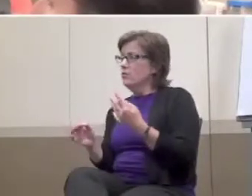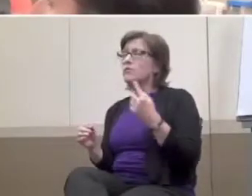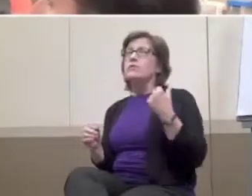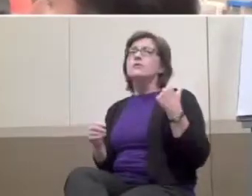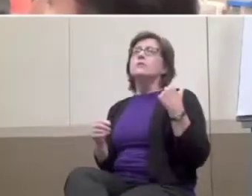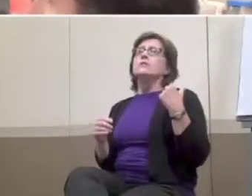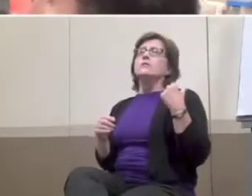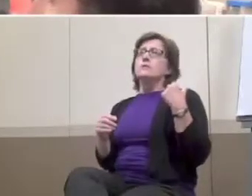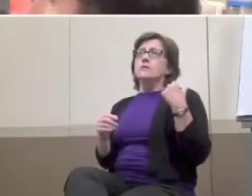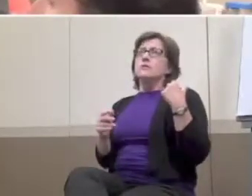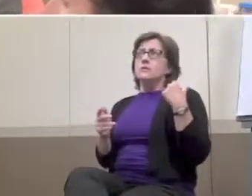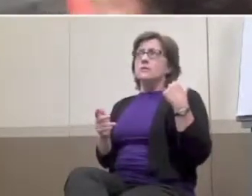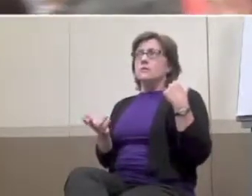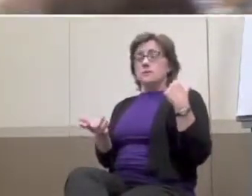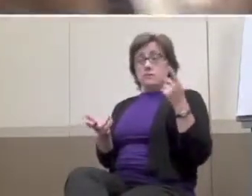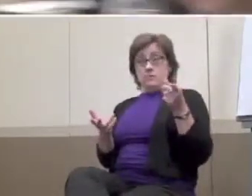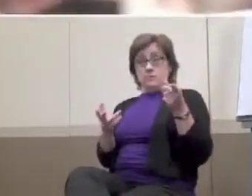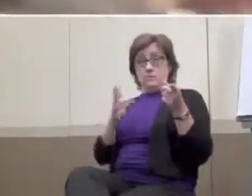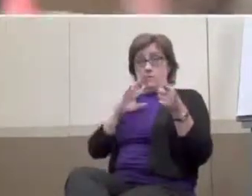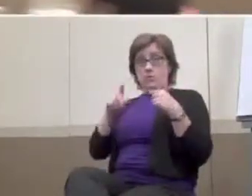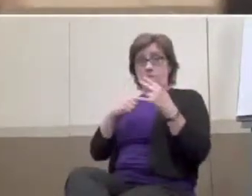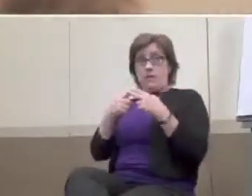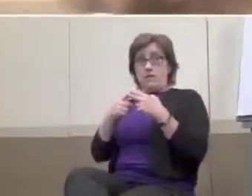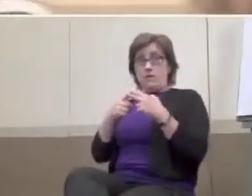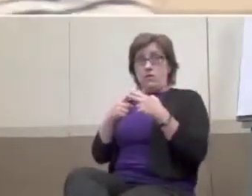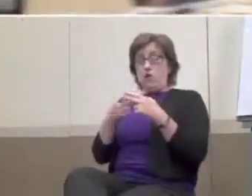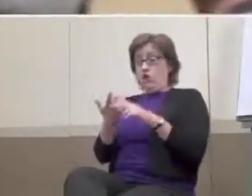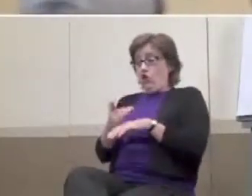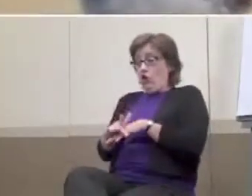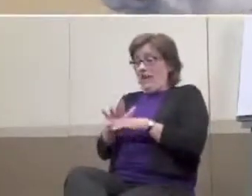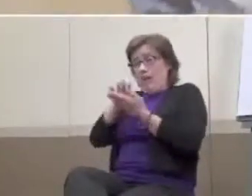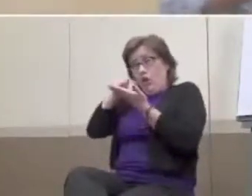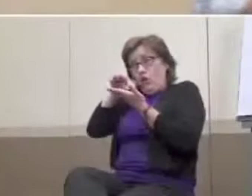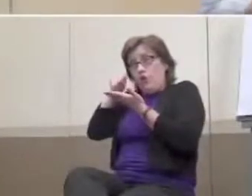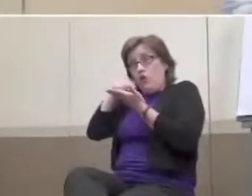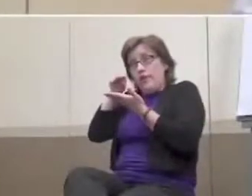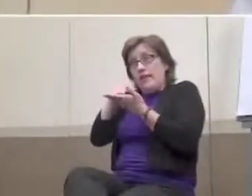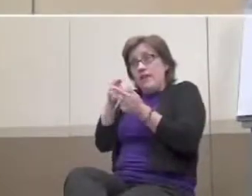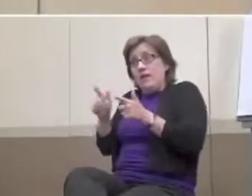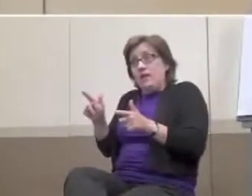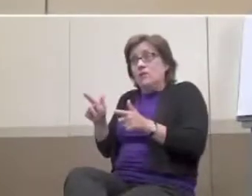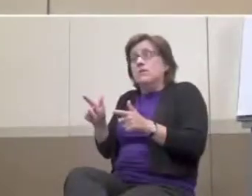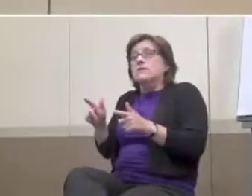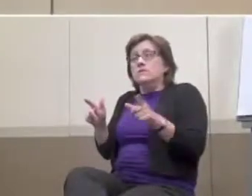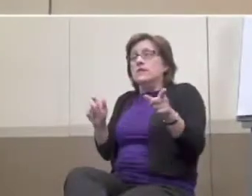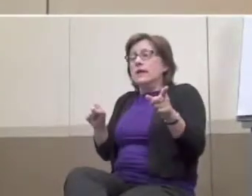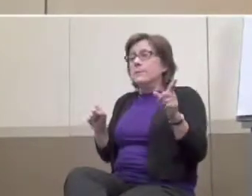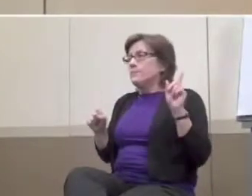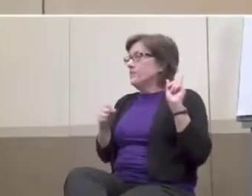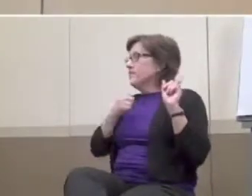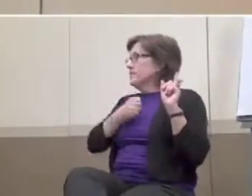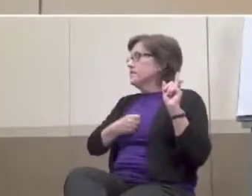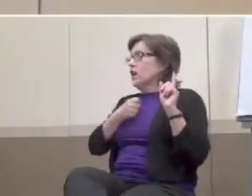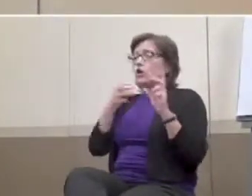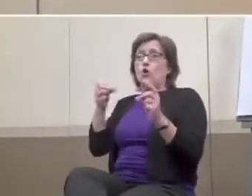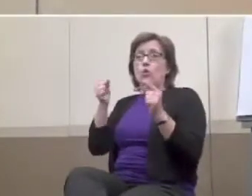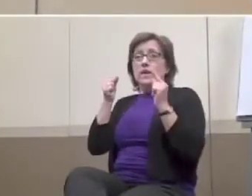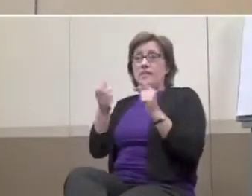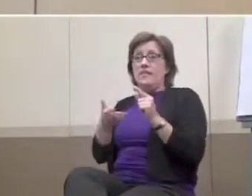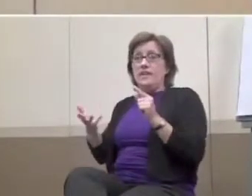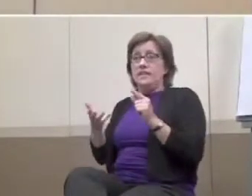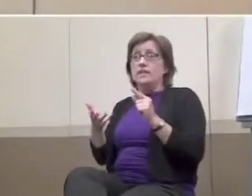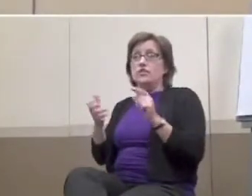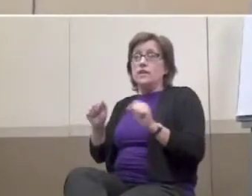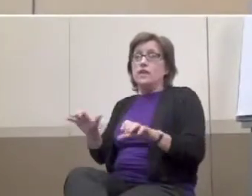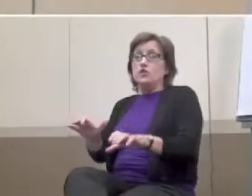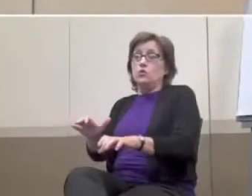they, and this is, you're talking early formation of language, okay? And so the sorry is a real quick thing that you can do and you feel better